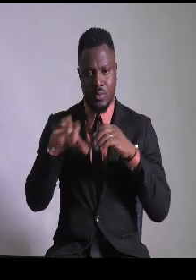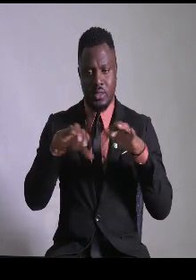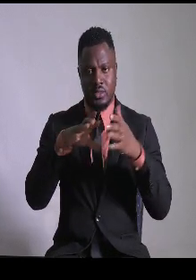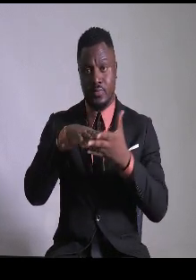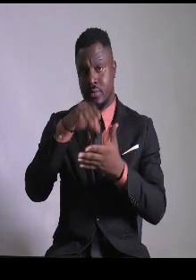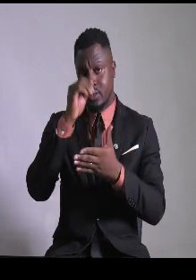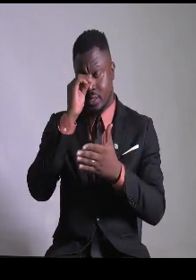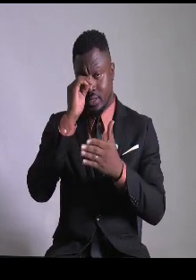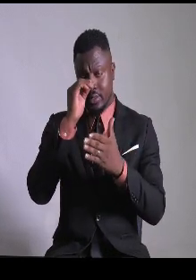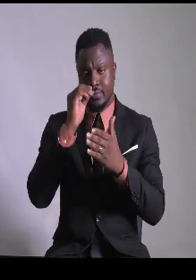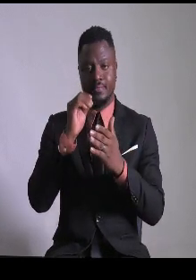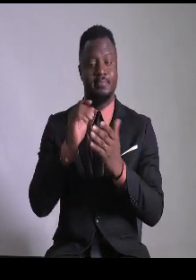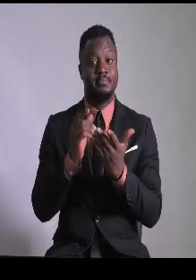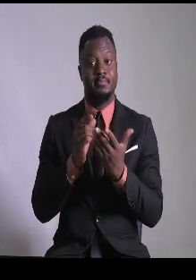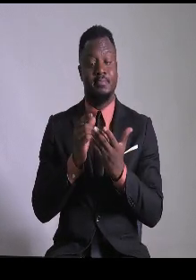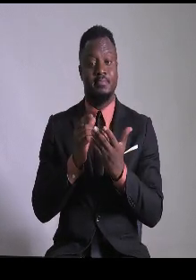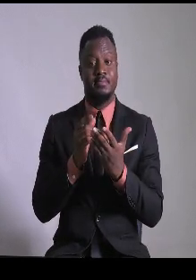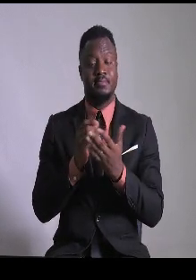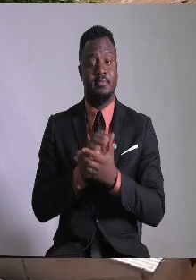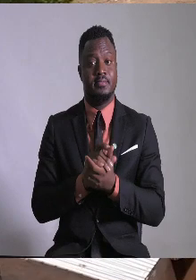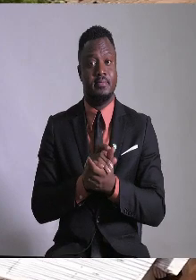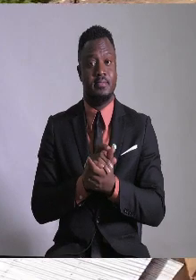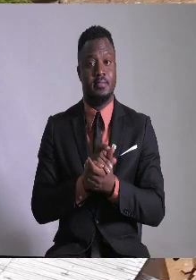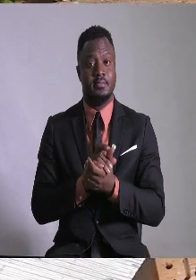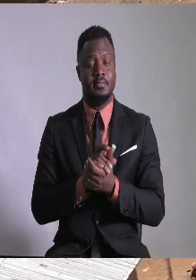Integrated Development, CALID.